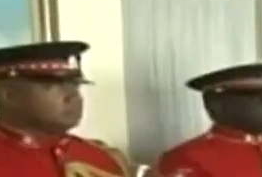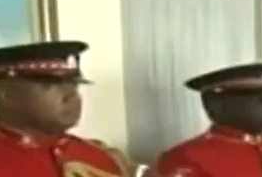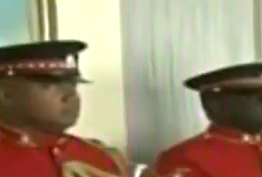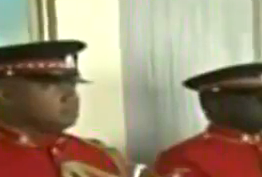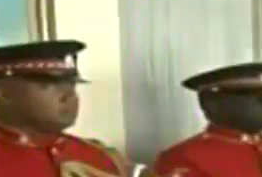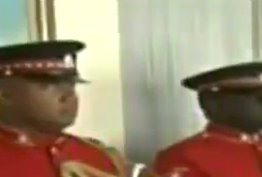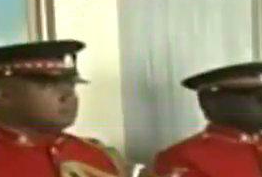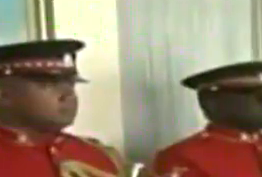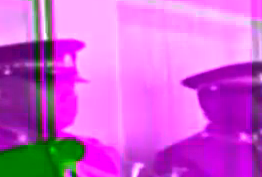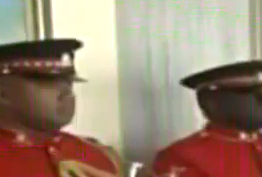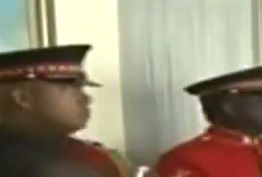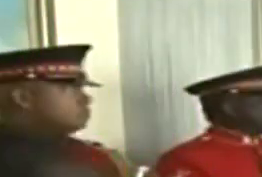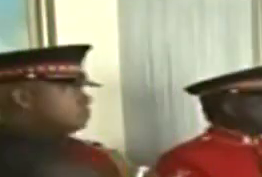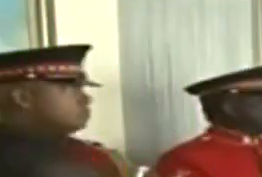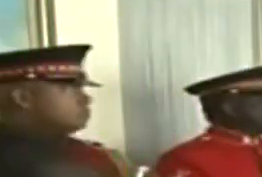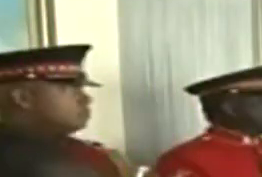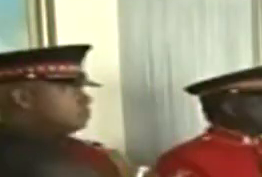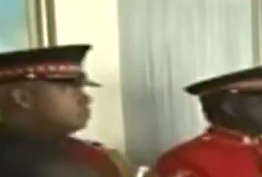teams of